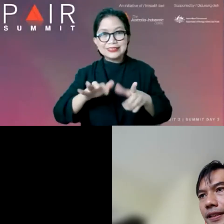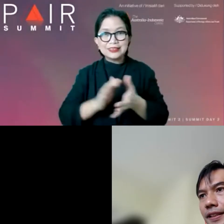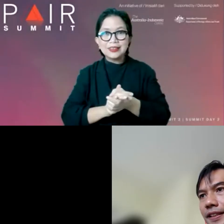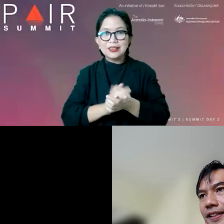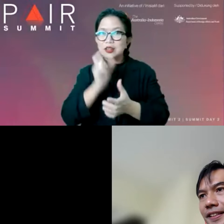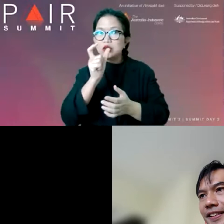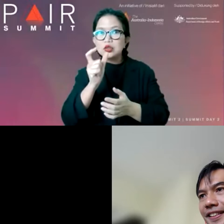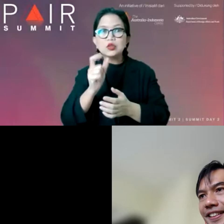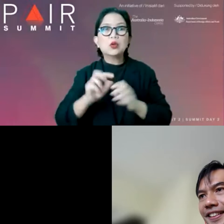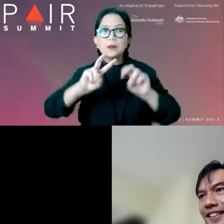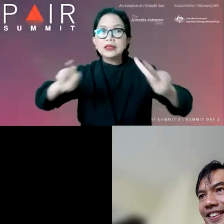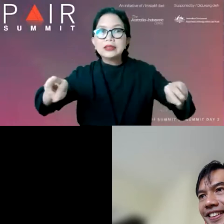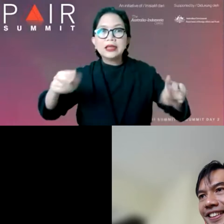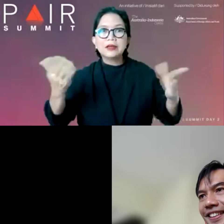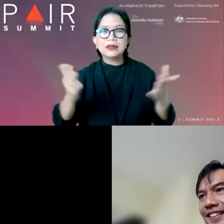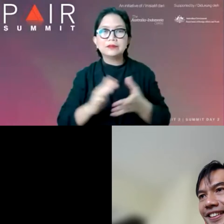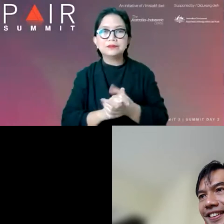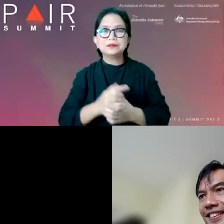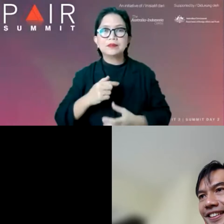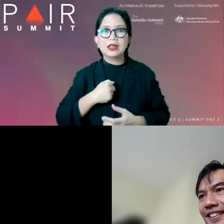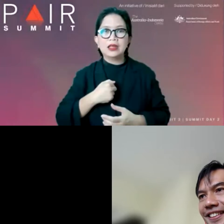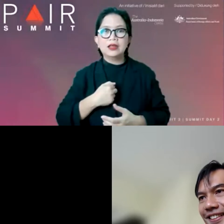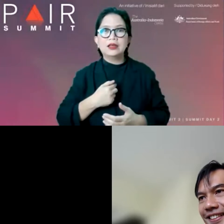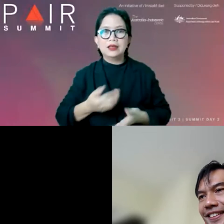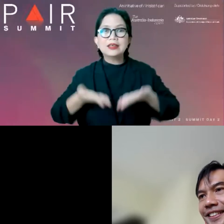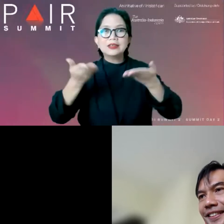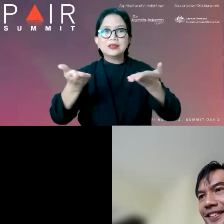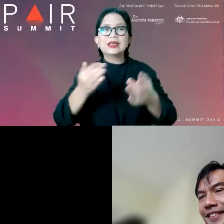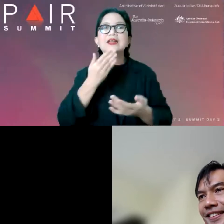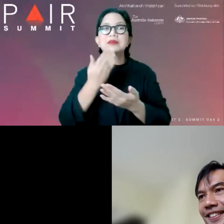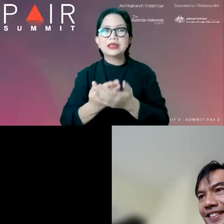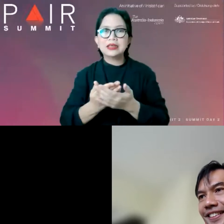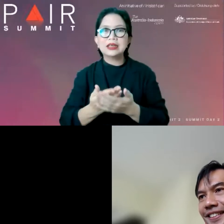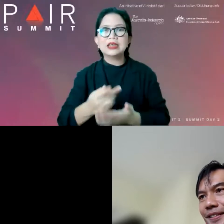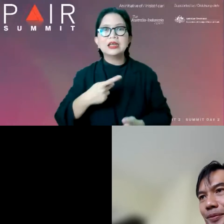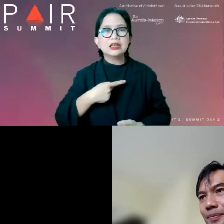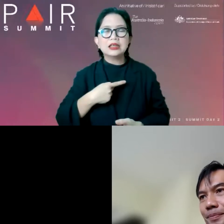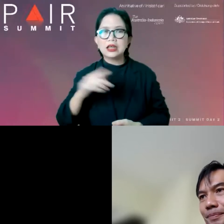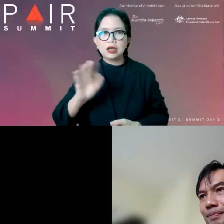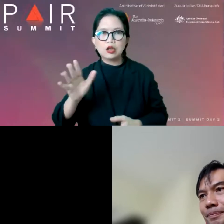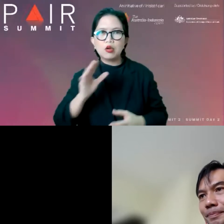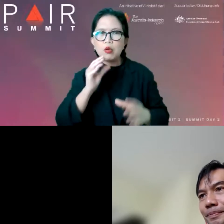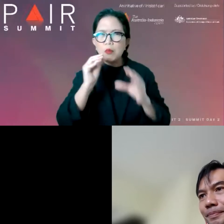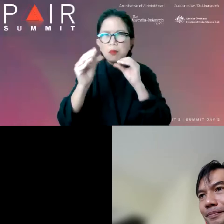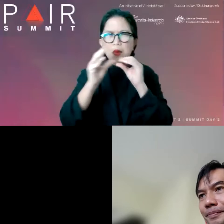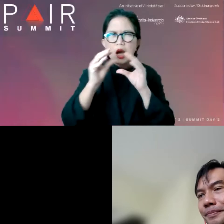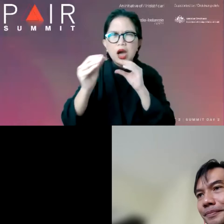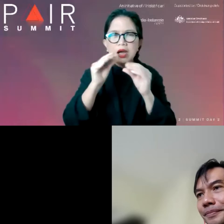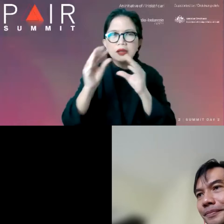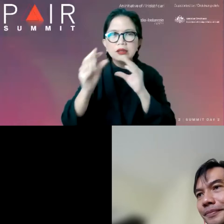I'm trying to ask this question so we don't go too deep into the technicalities, but still understand the challenge that is